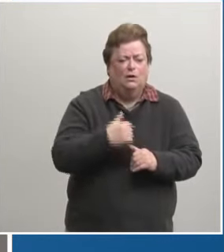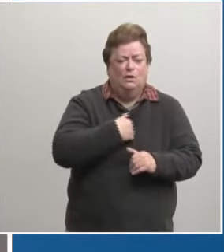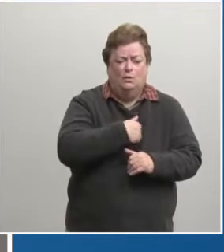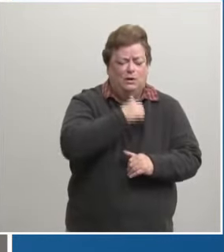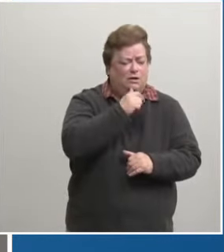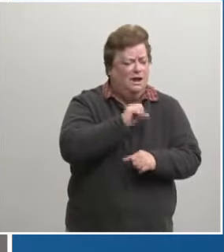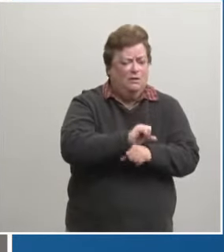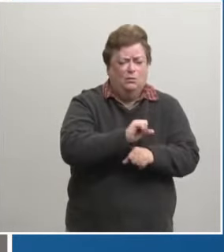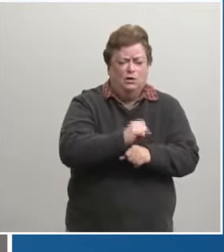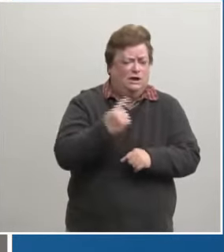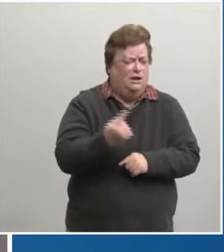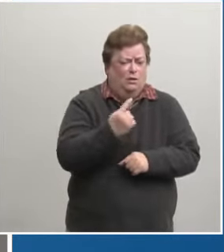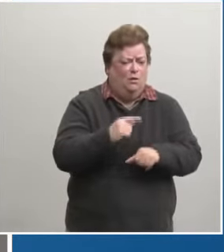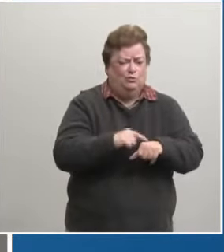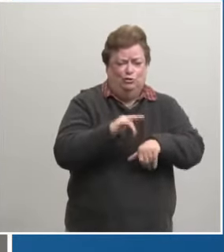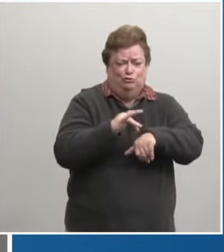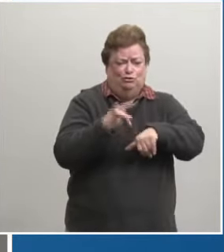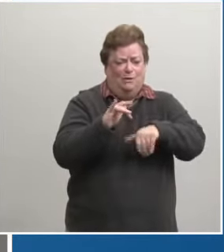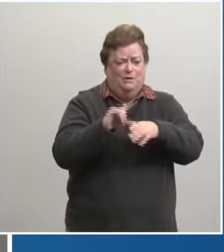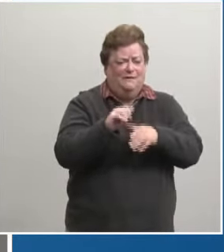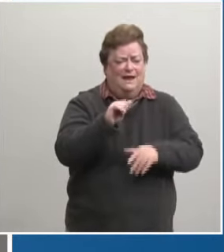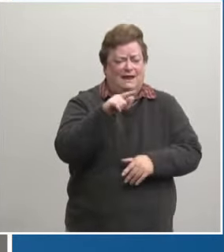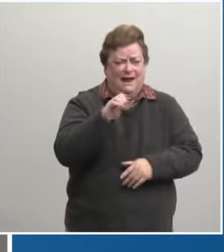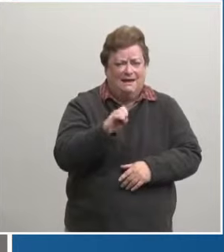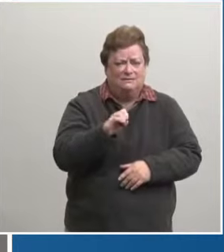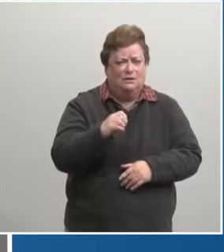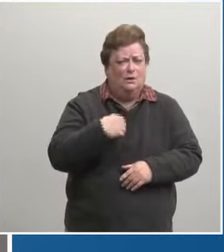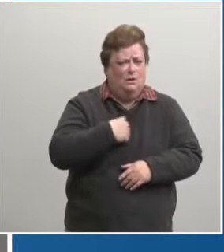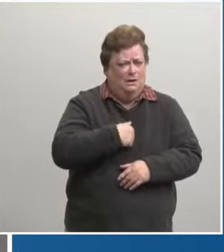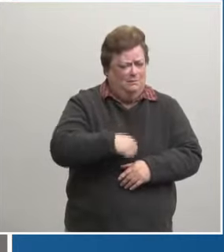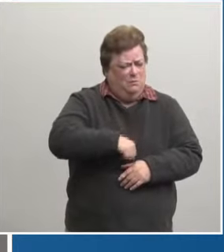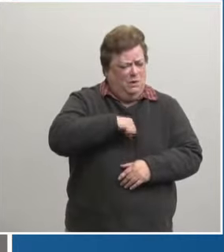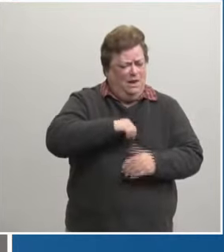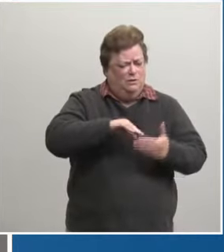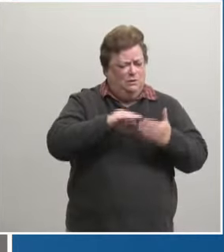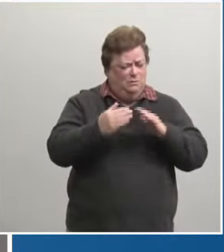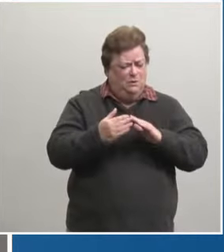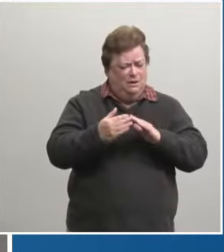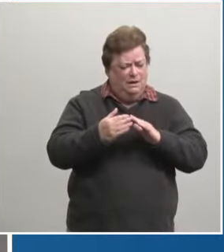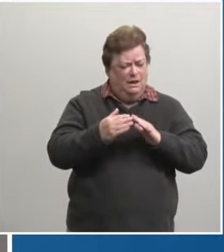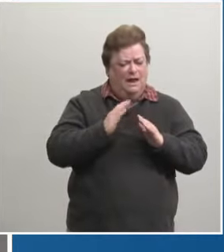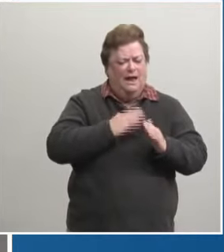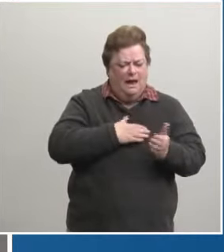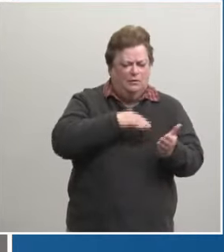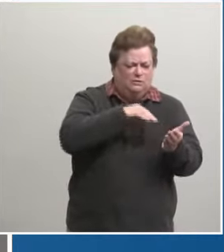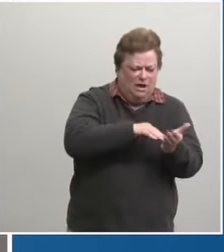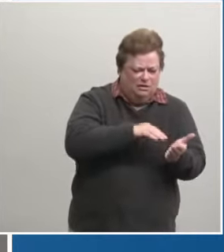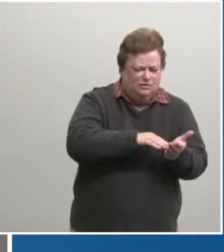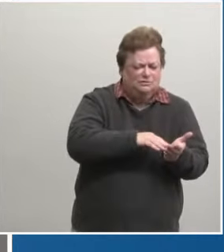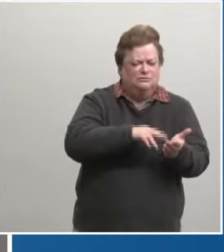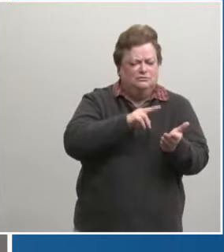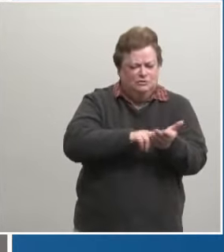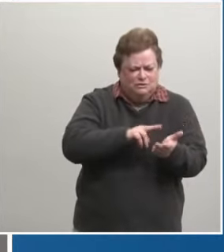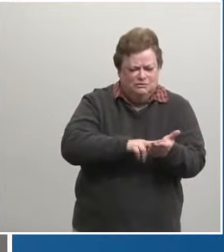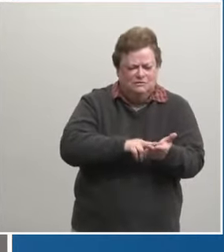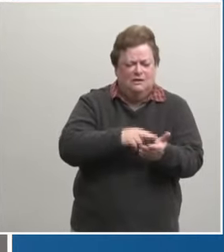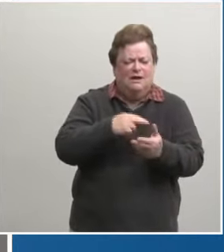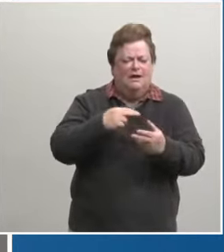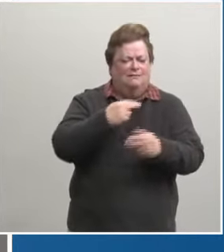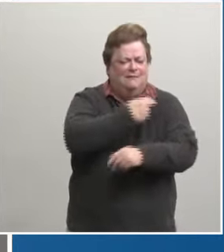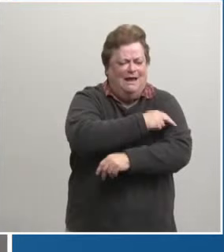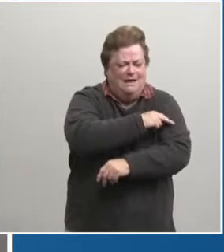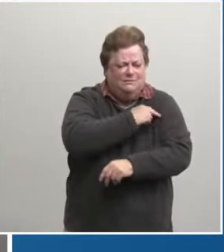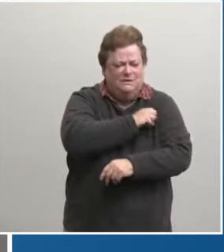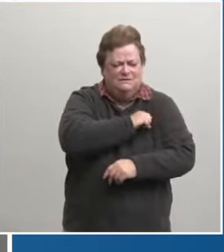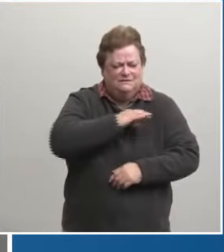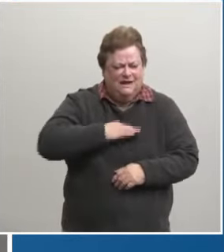alone. And that's something we can feel so proud of as a community, our doctors, our nurses, our hospital staff,